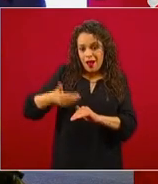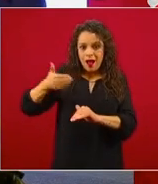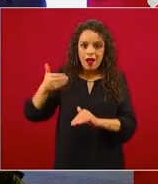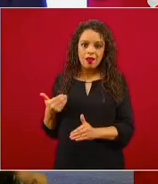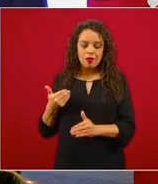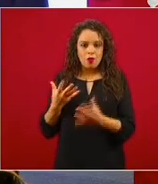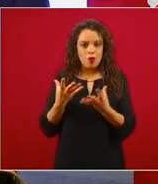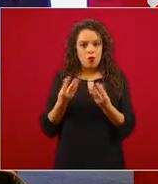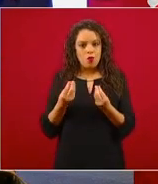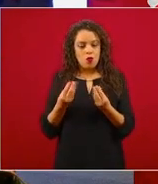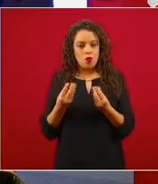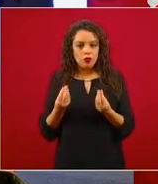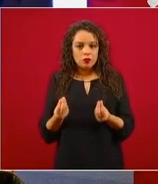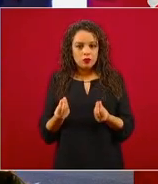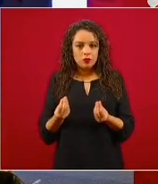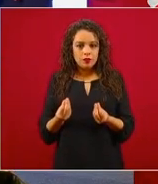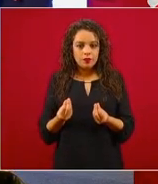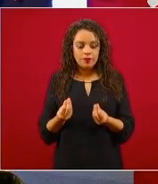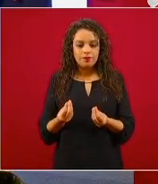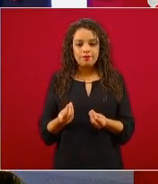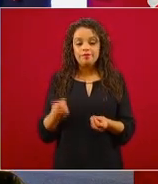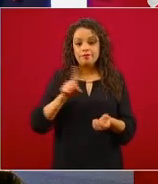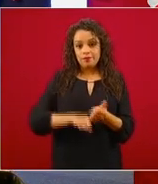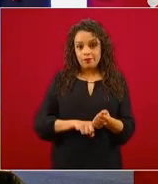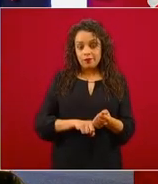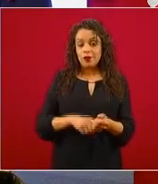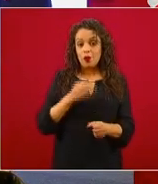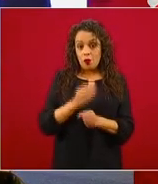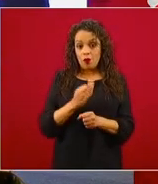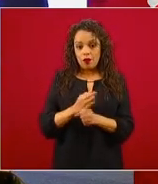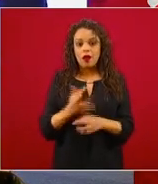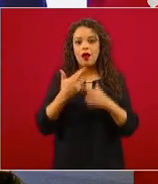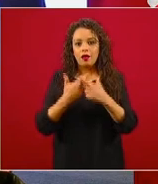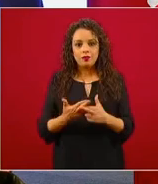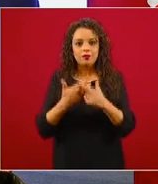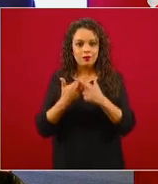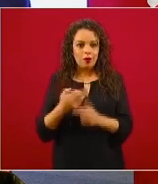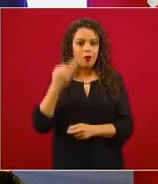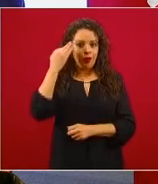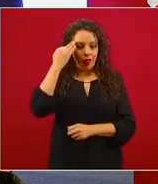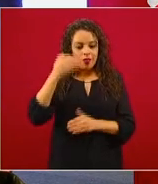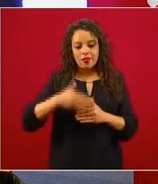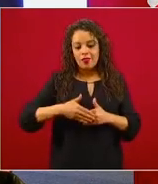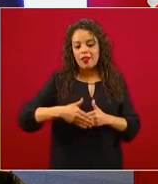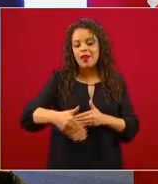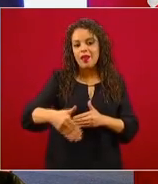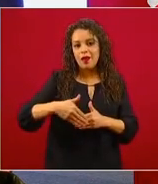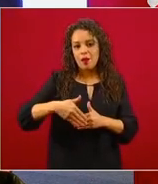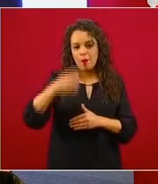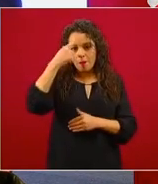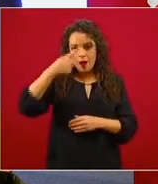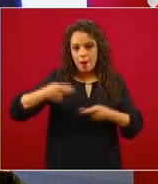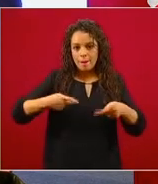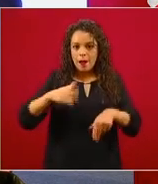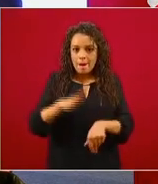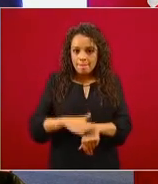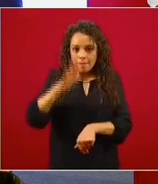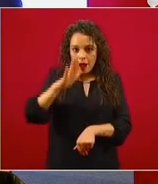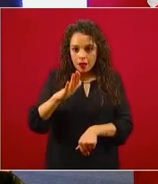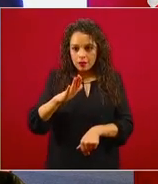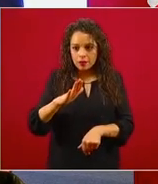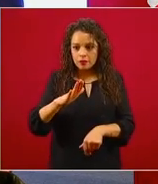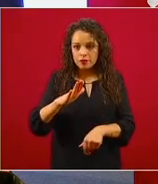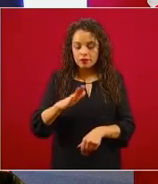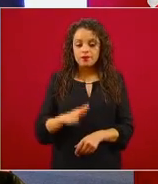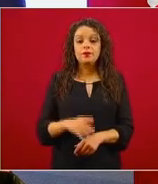on April the 2nd. So it would have been 1 month, more than 1 month earlier, right? Because